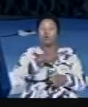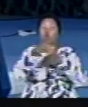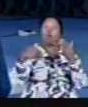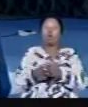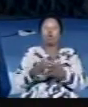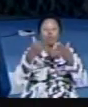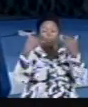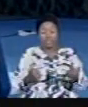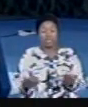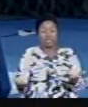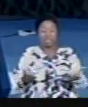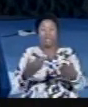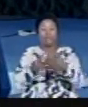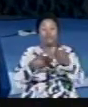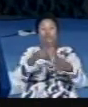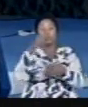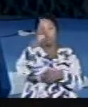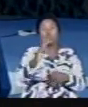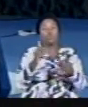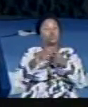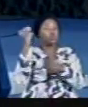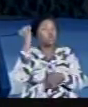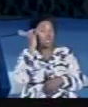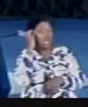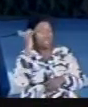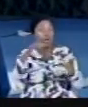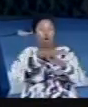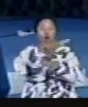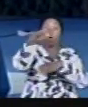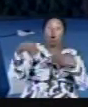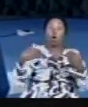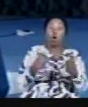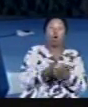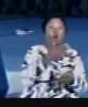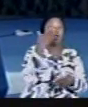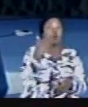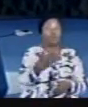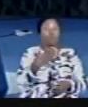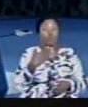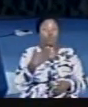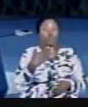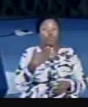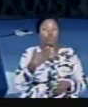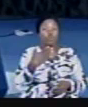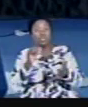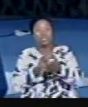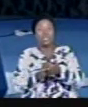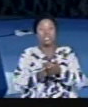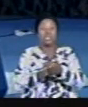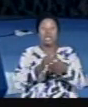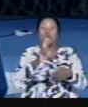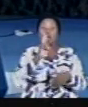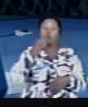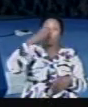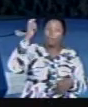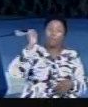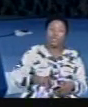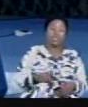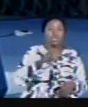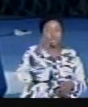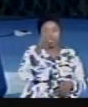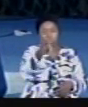before God to hear all things that are commanded thee of